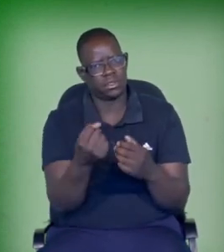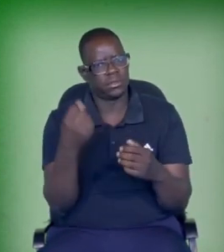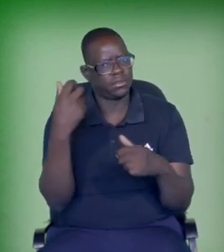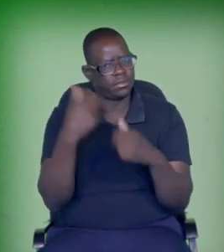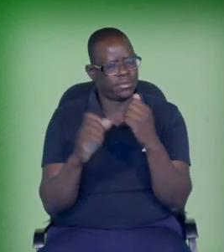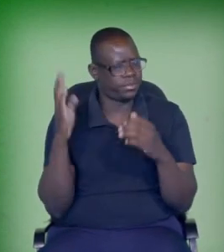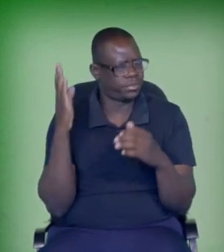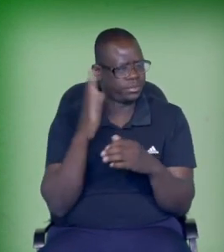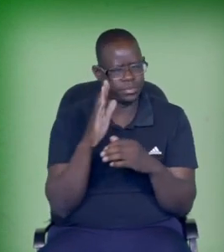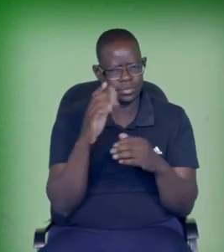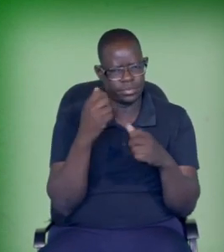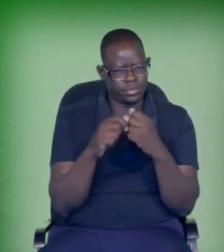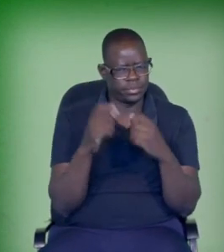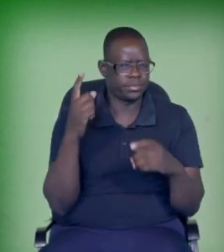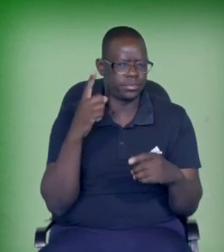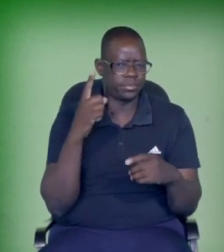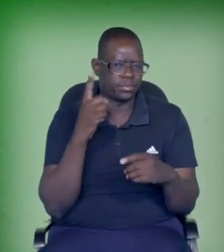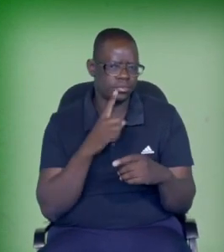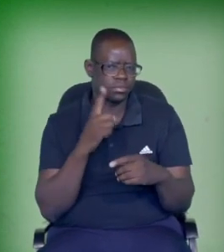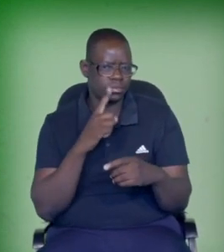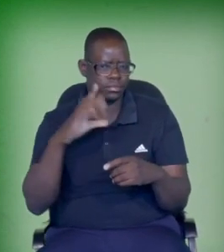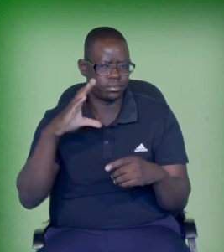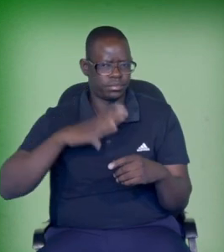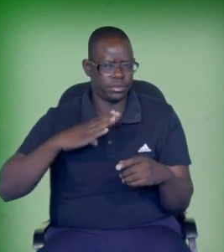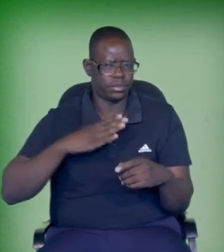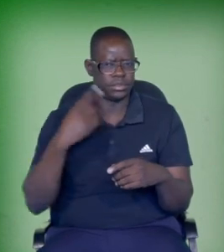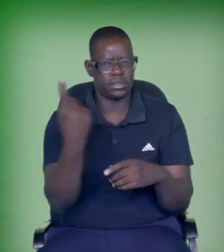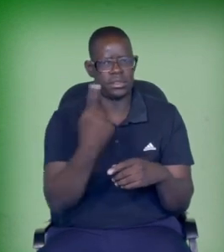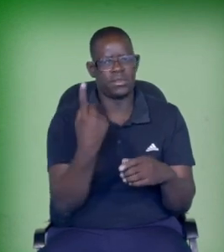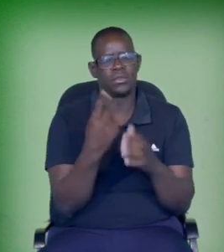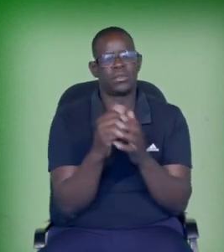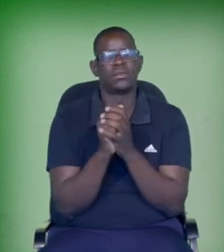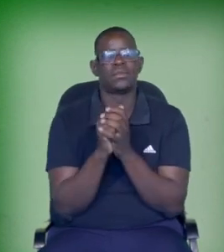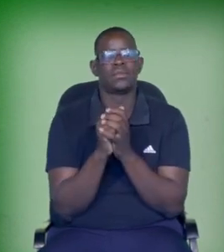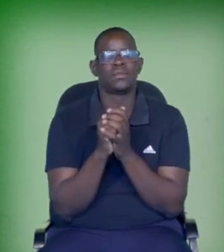risk, and usually manages the business alone.